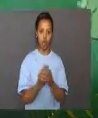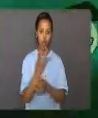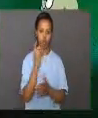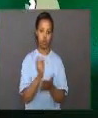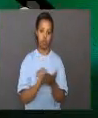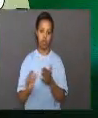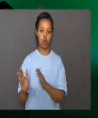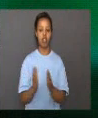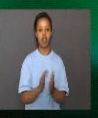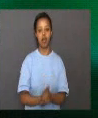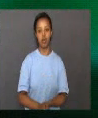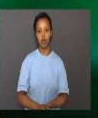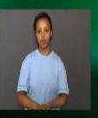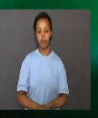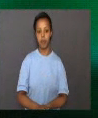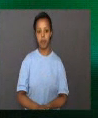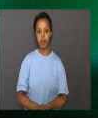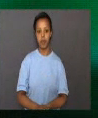products.